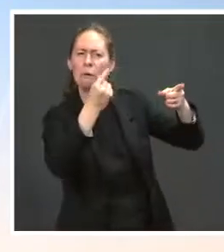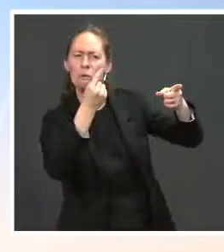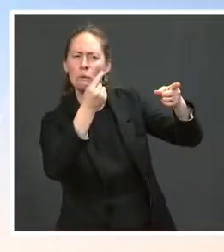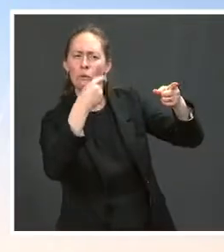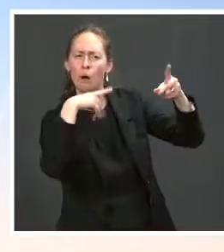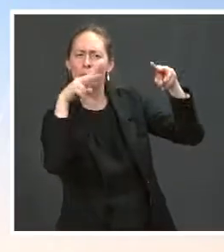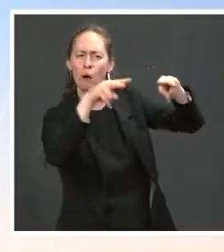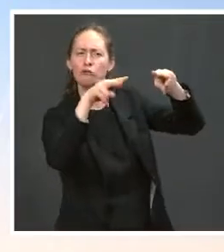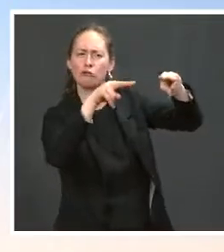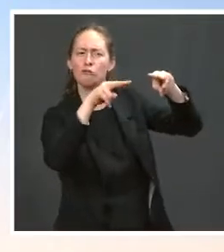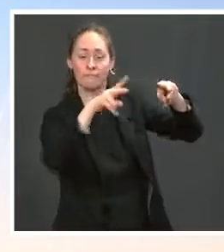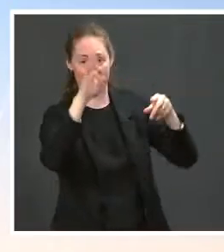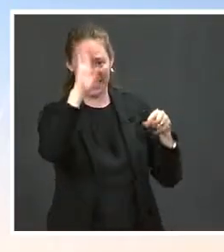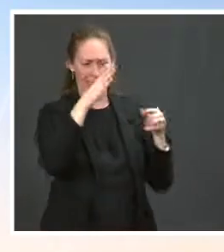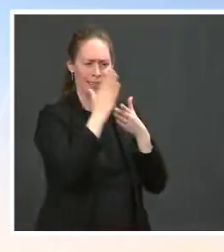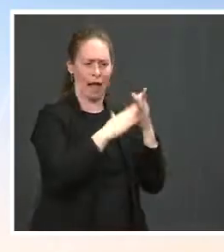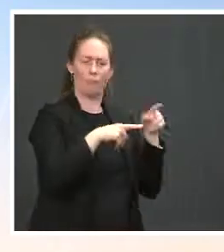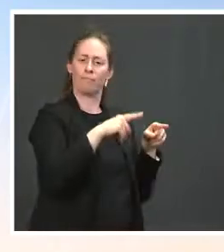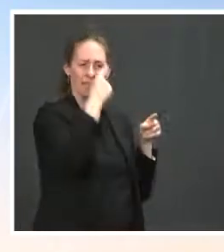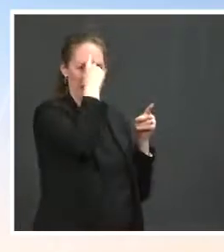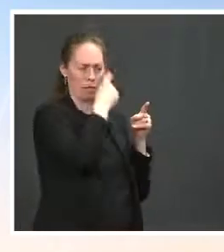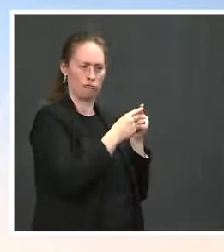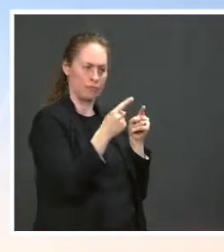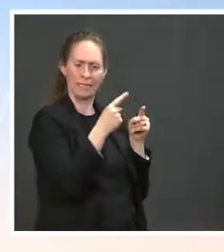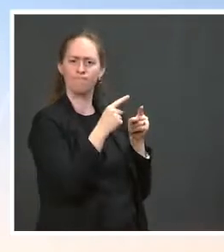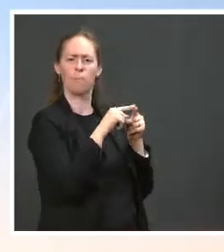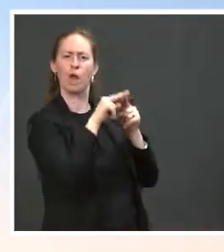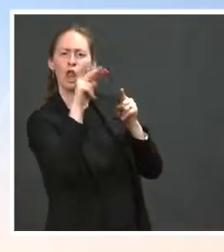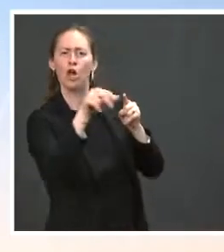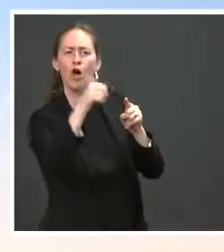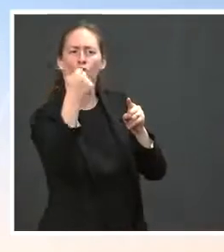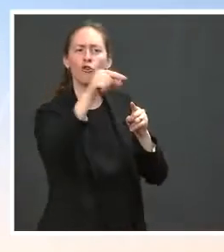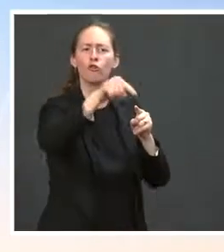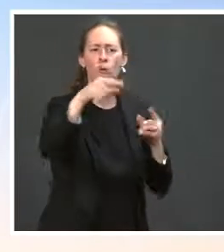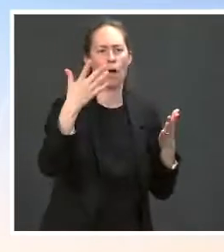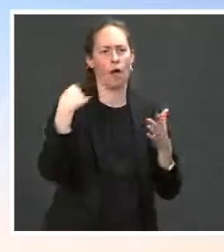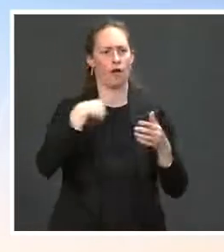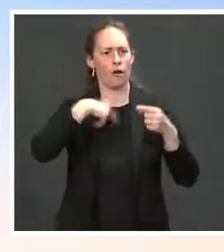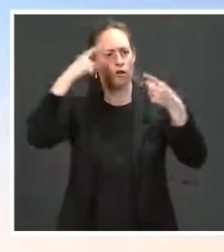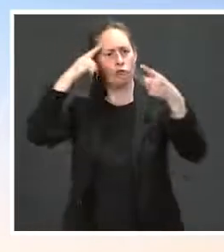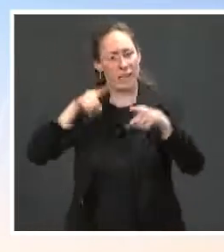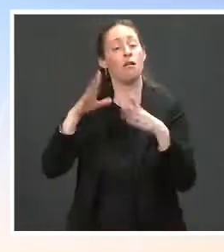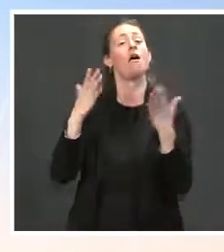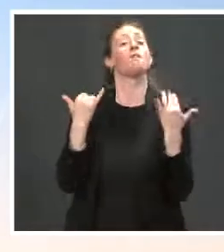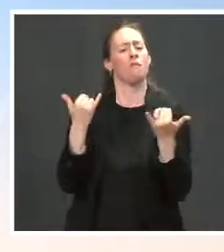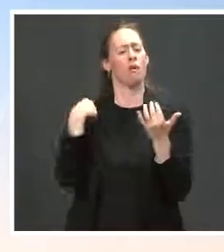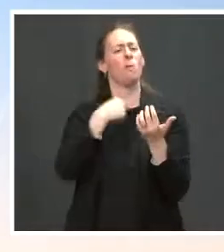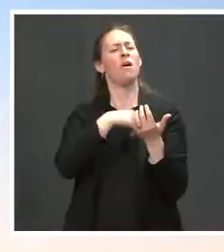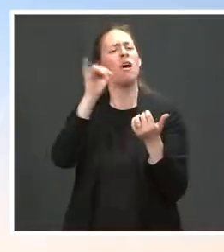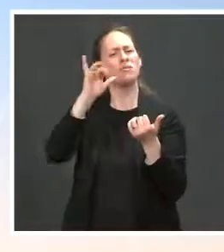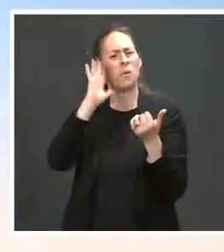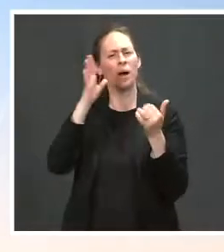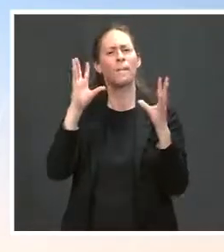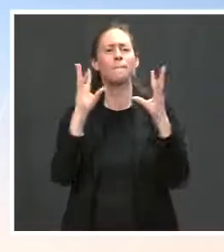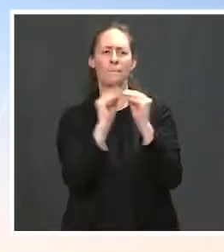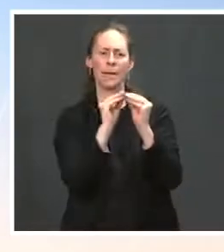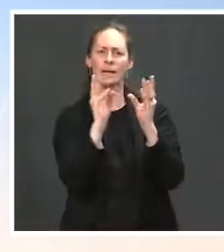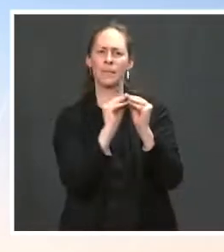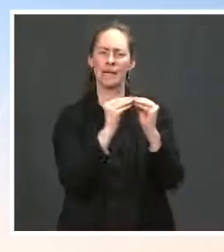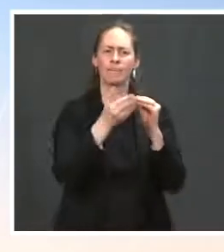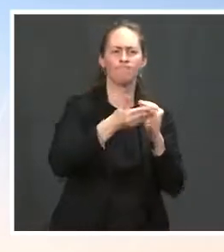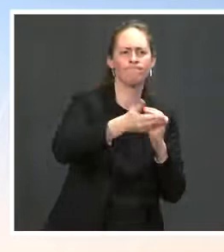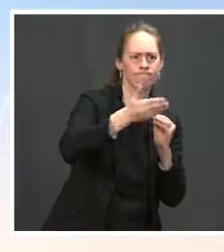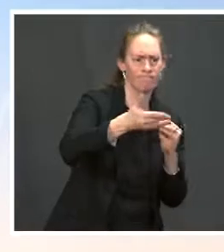requires all parties having an agreement that we're going to have a meeting, and we issued that invitation. We're continuing to have discussions at a